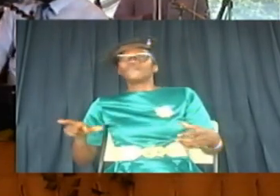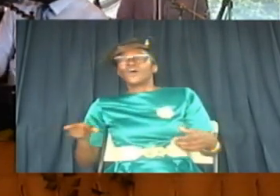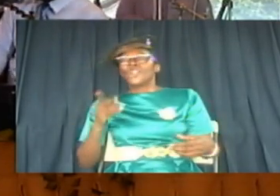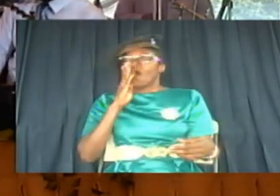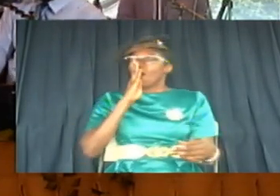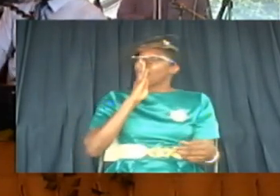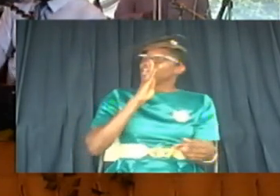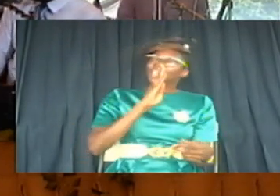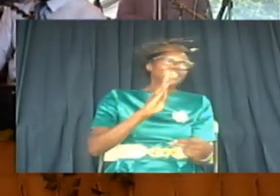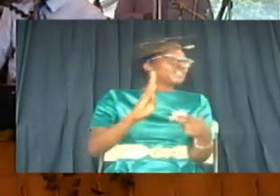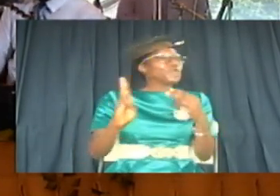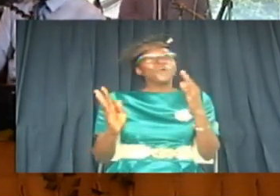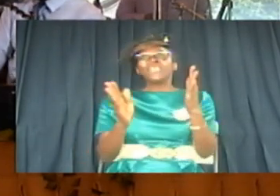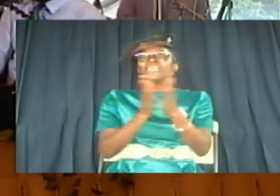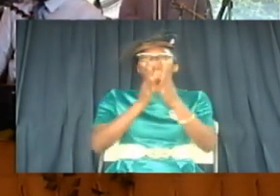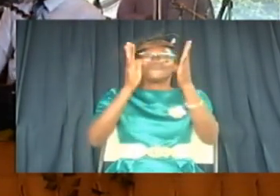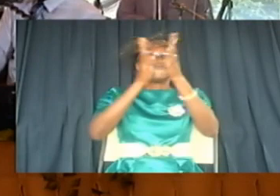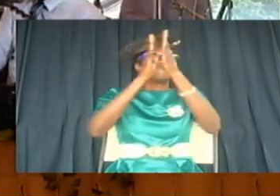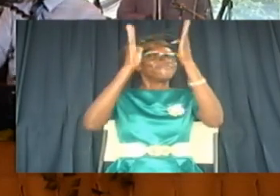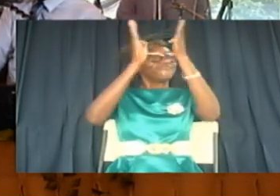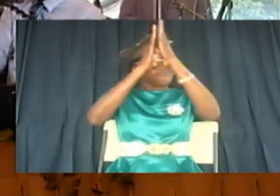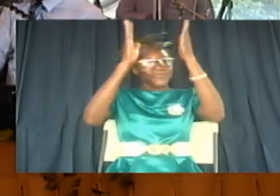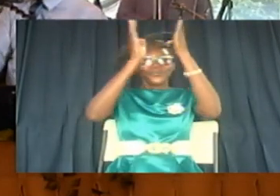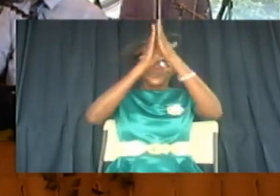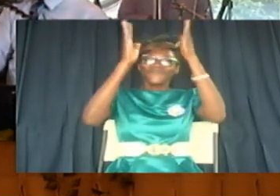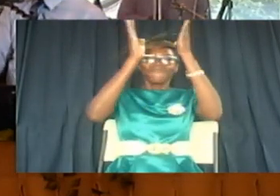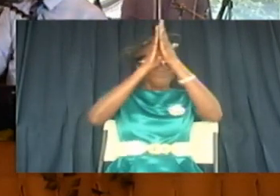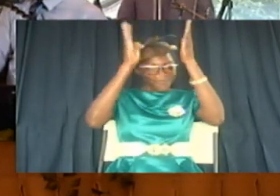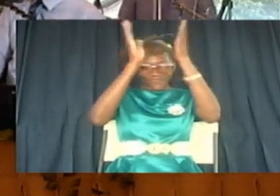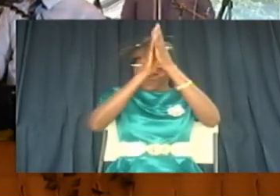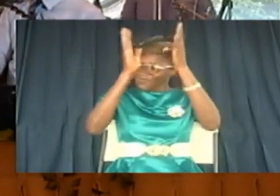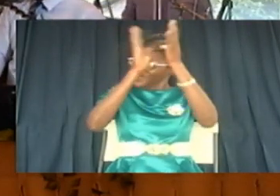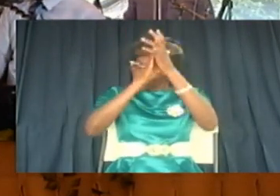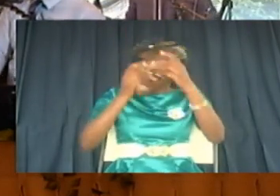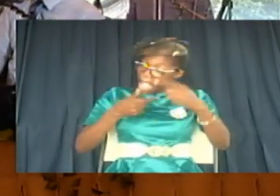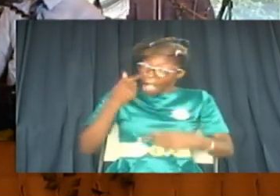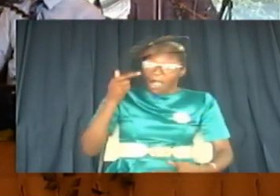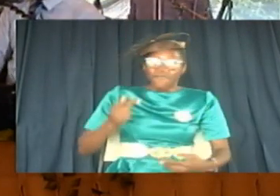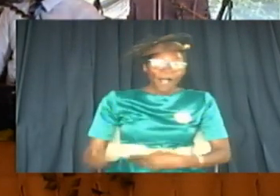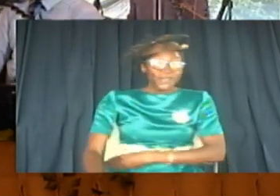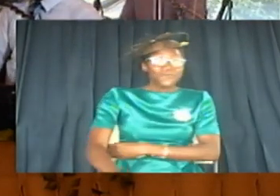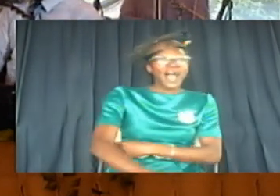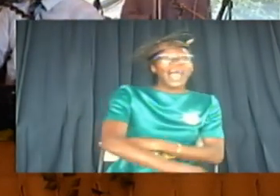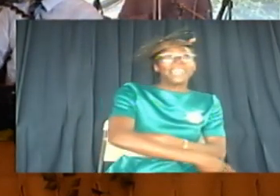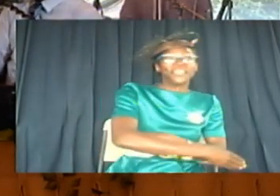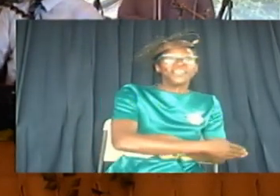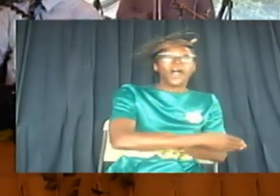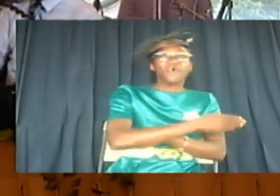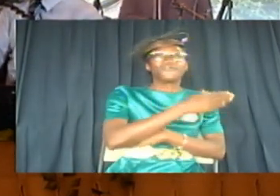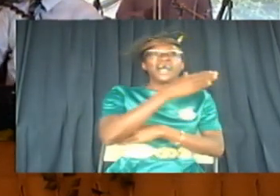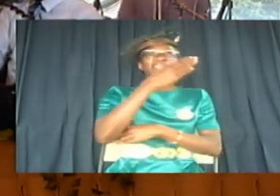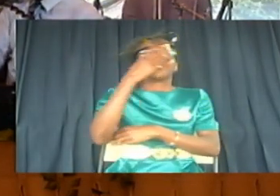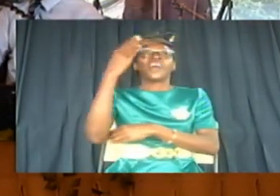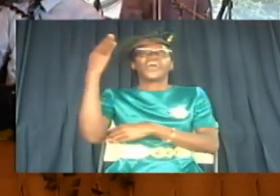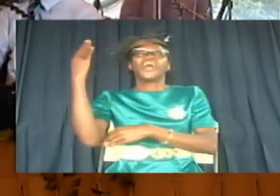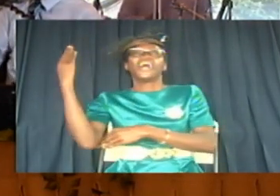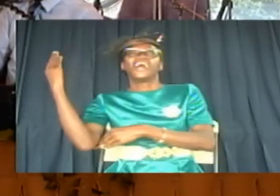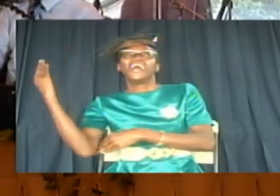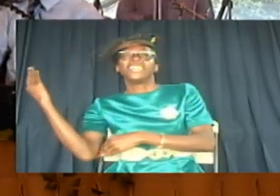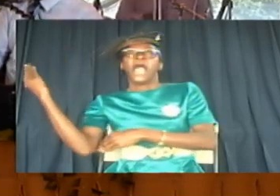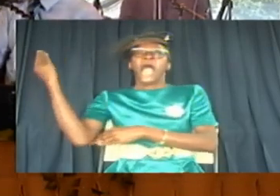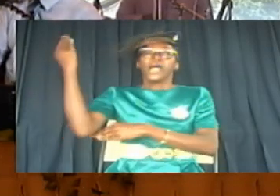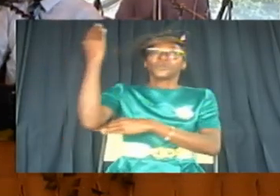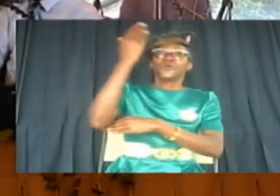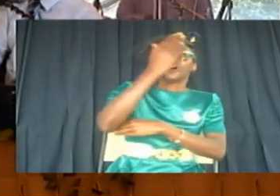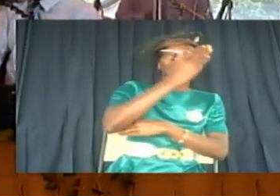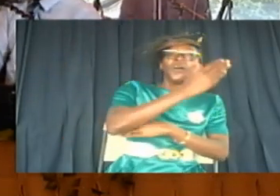of the Lord is to be praised. From the rising of the sun, from the rising of the sun, unto the